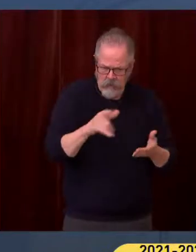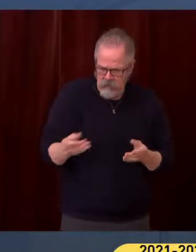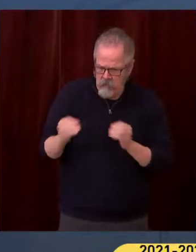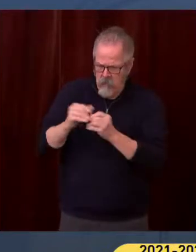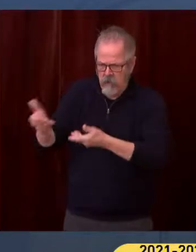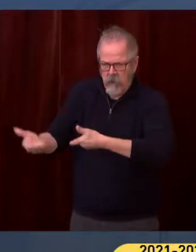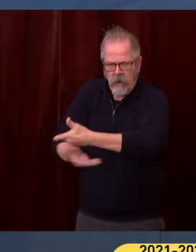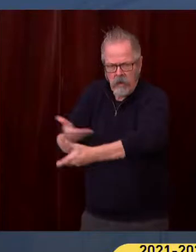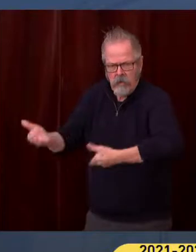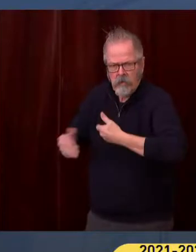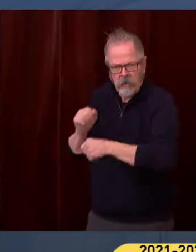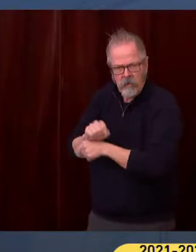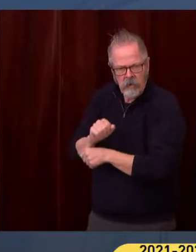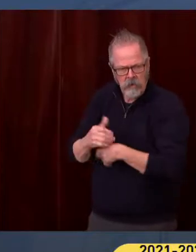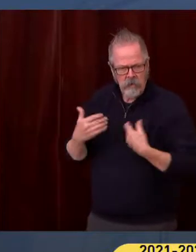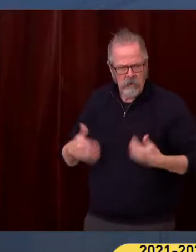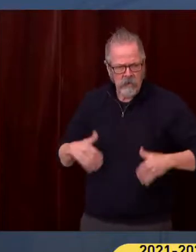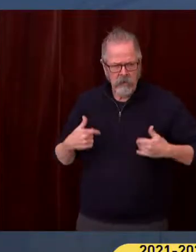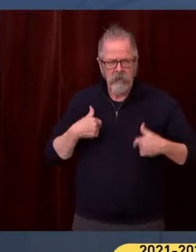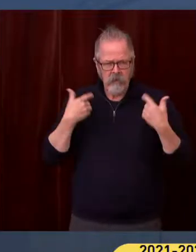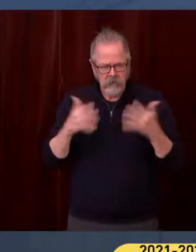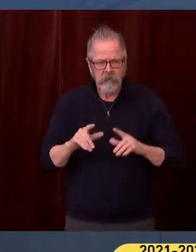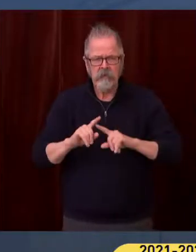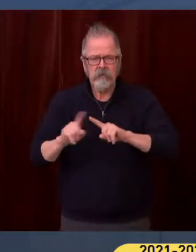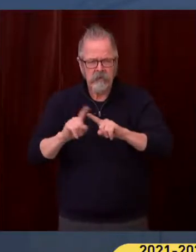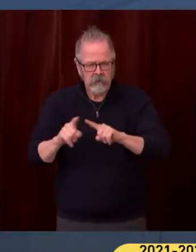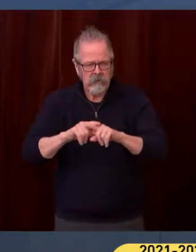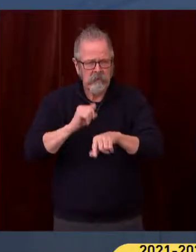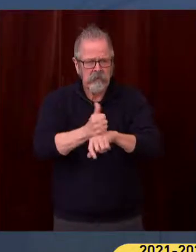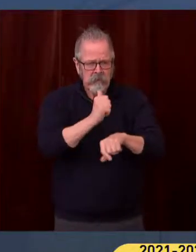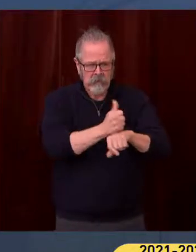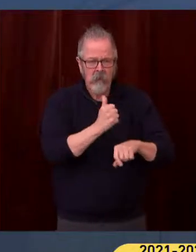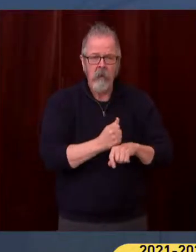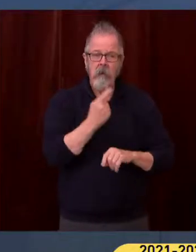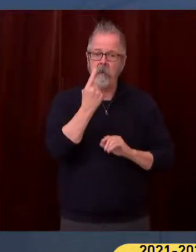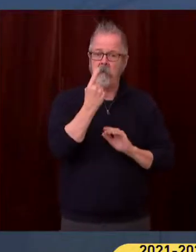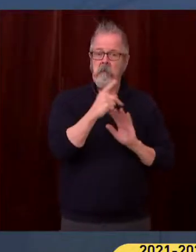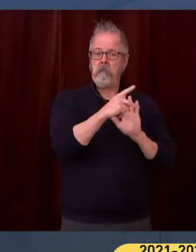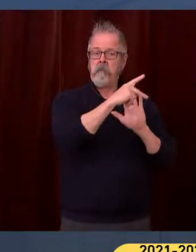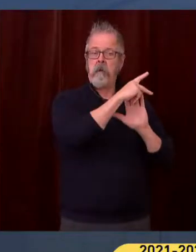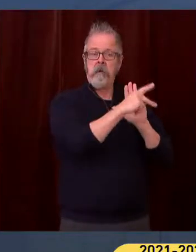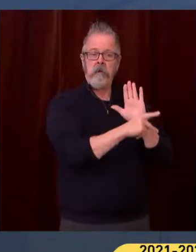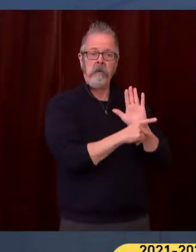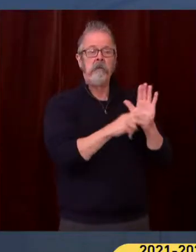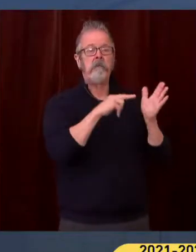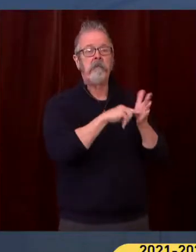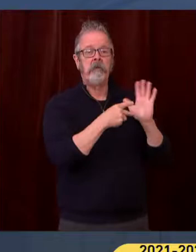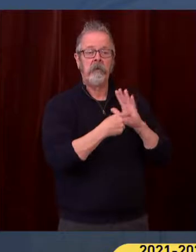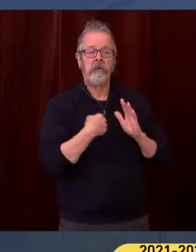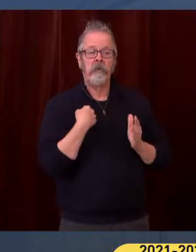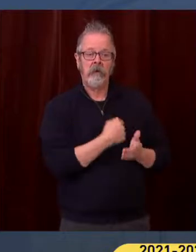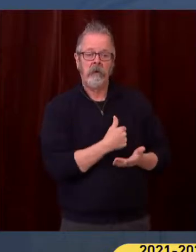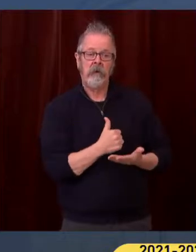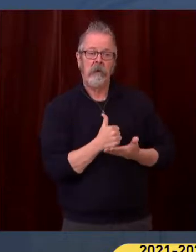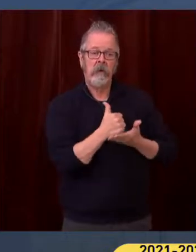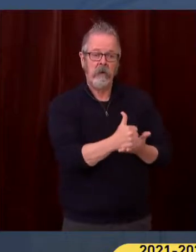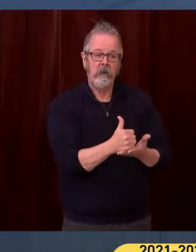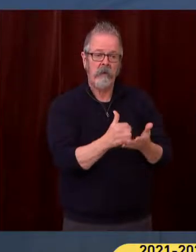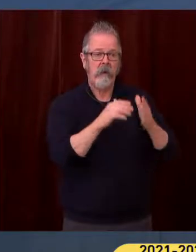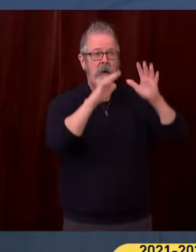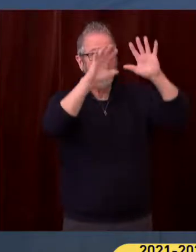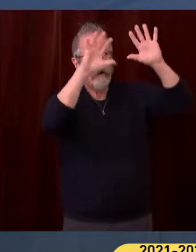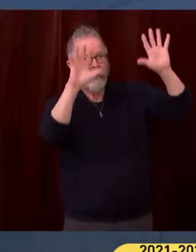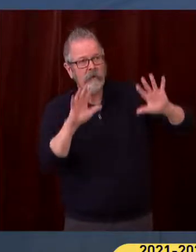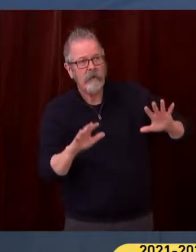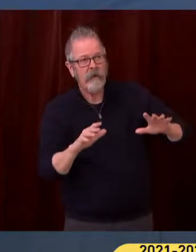So with one policy, we can reduce our contribution to the global climate crisis. We can improve air quality